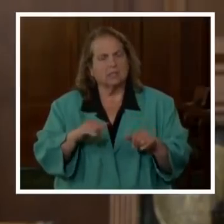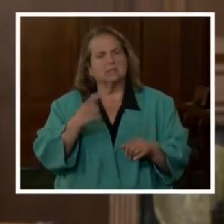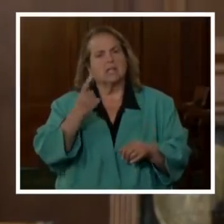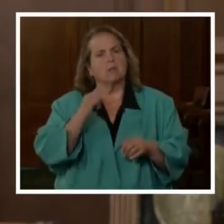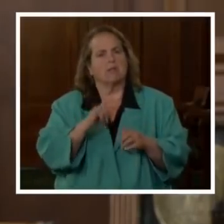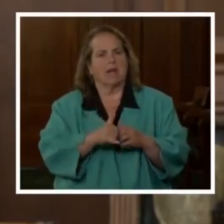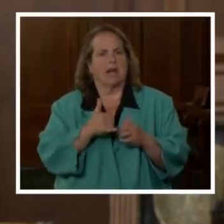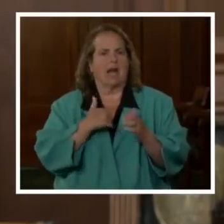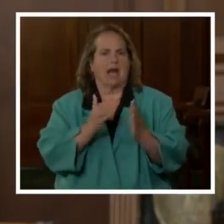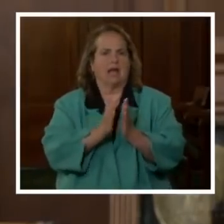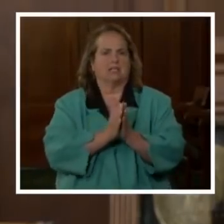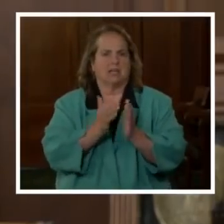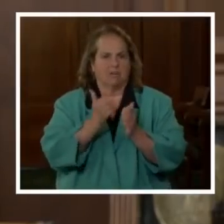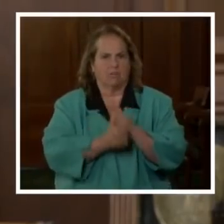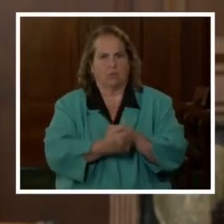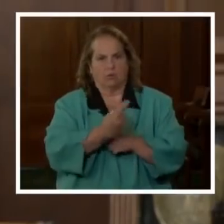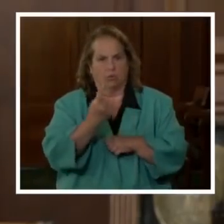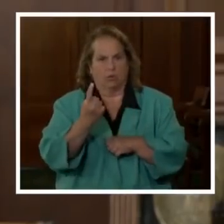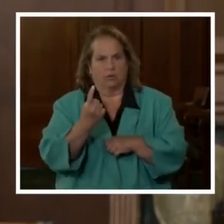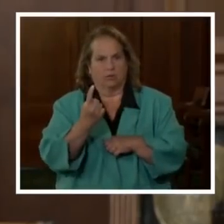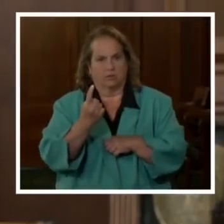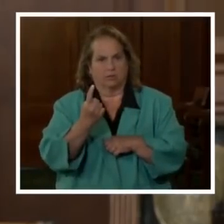of everybody out there.